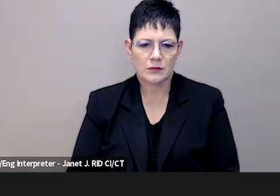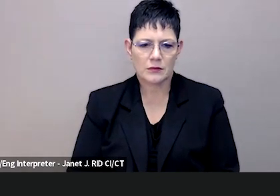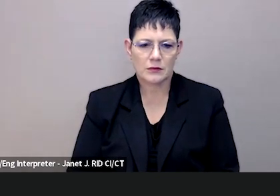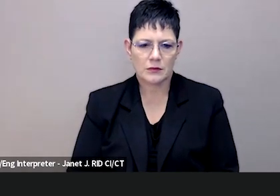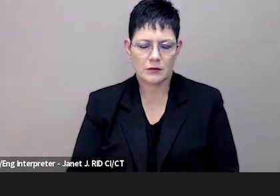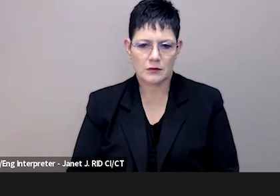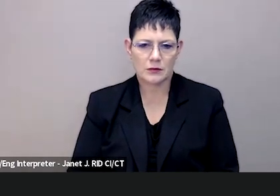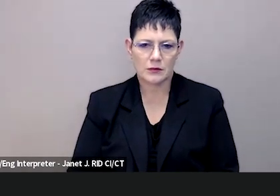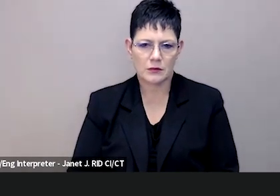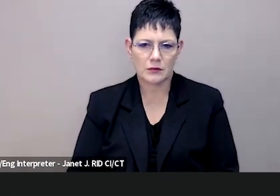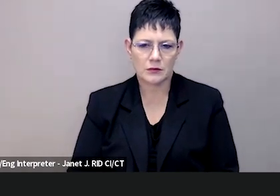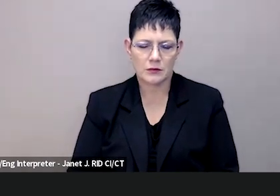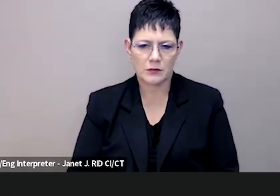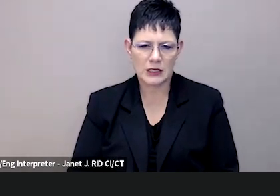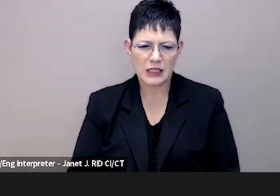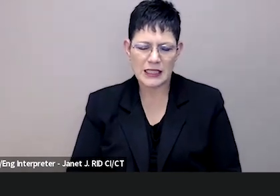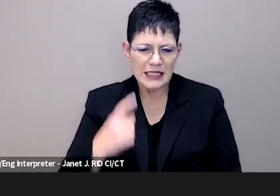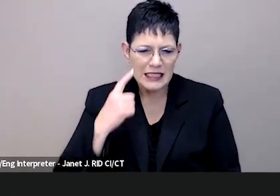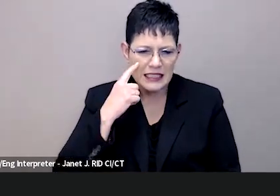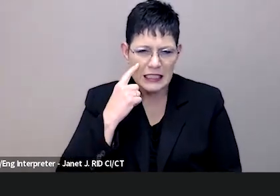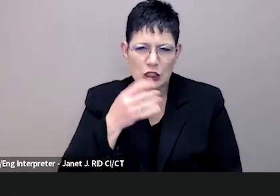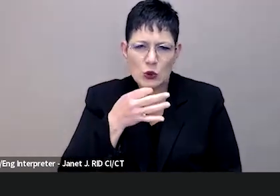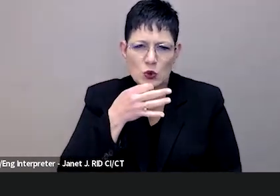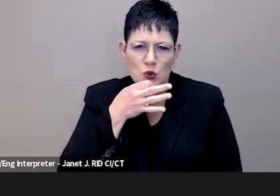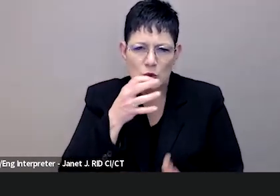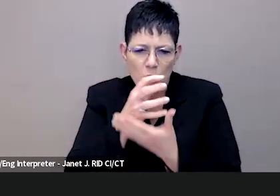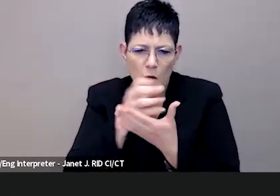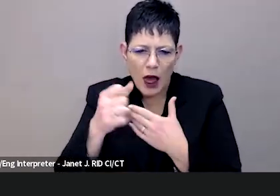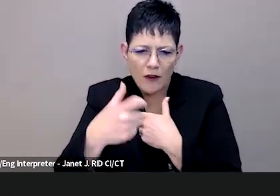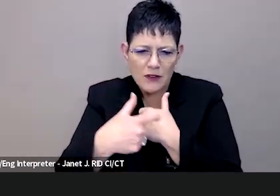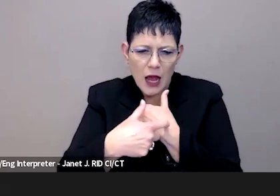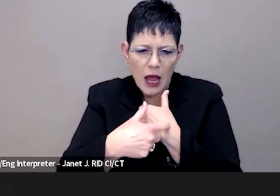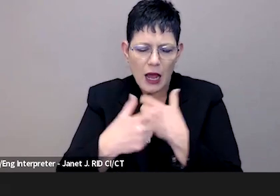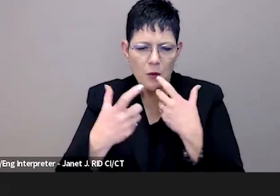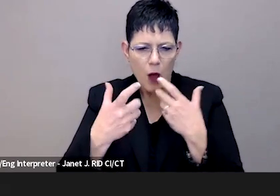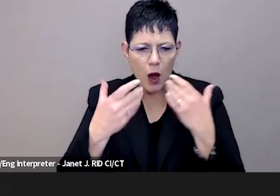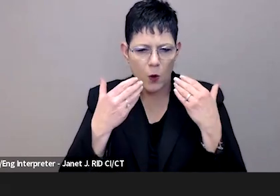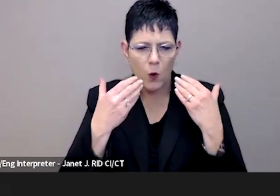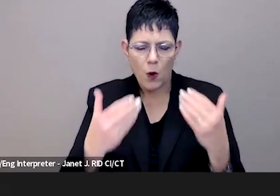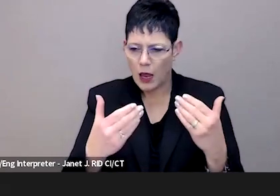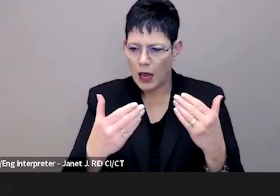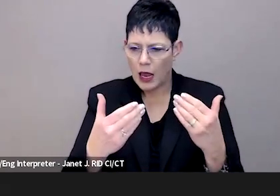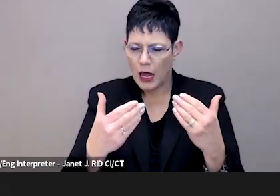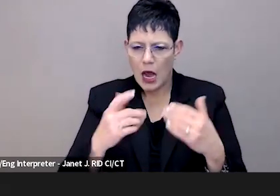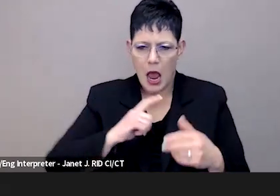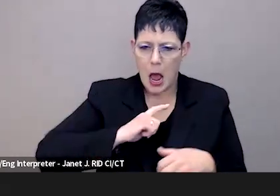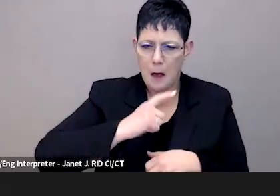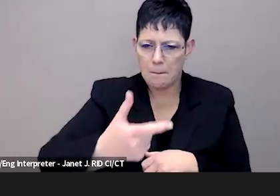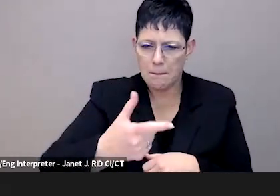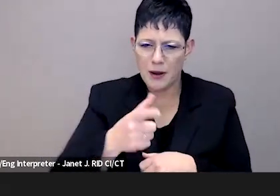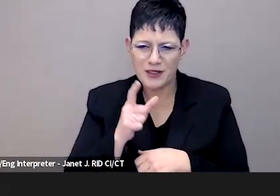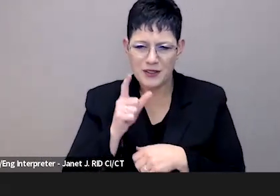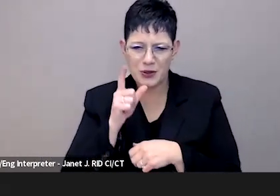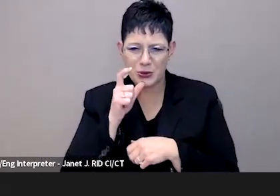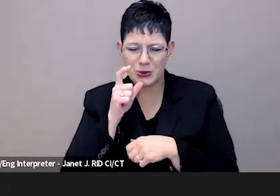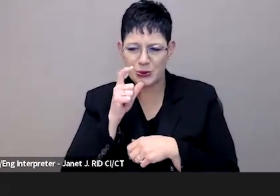Okay, I see that we're running close to time, and would like to go ahead and turn this back over to